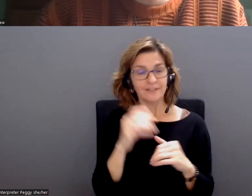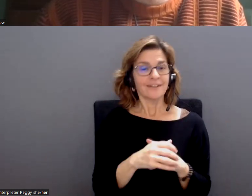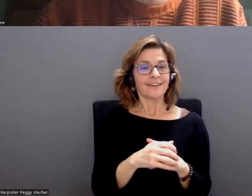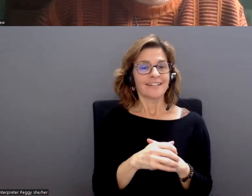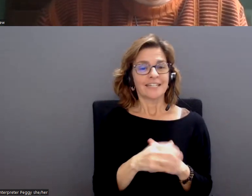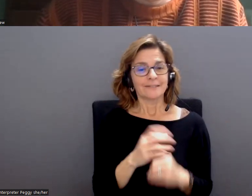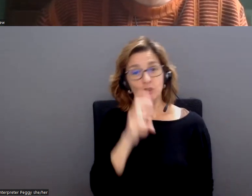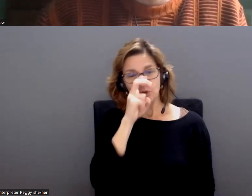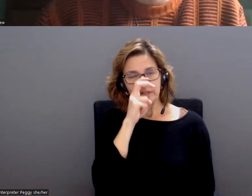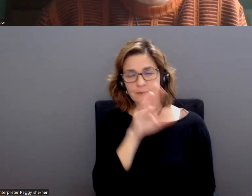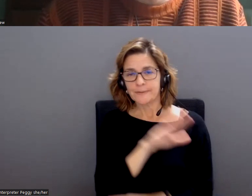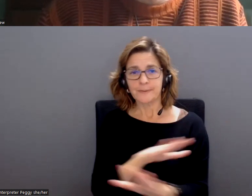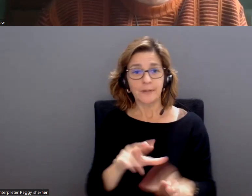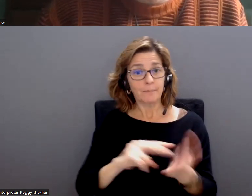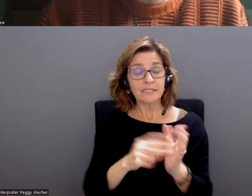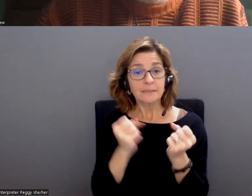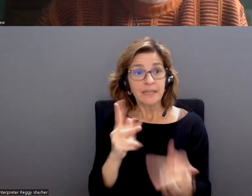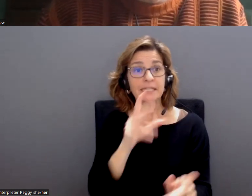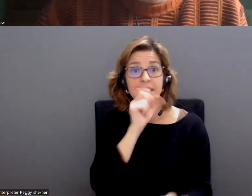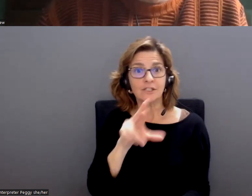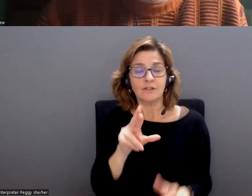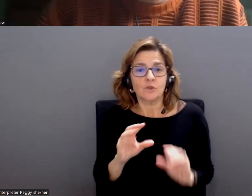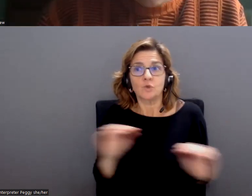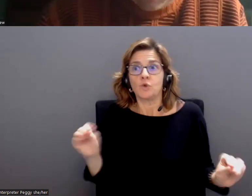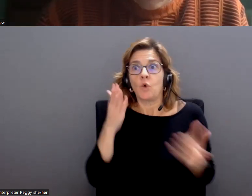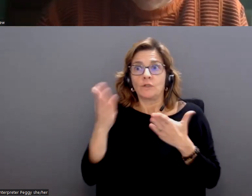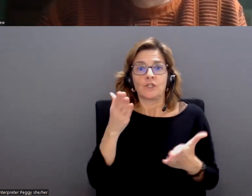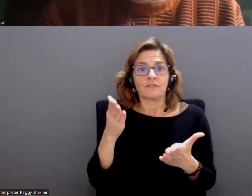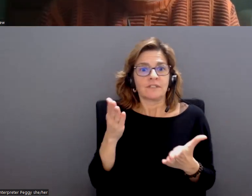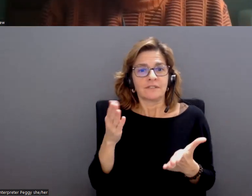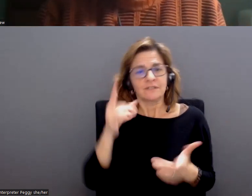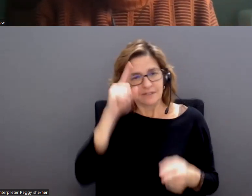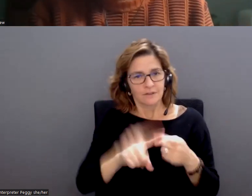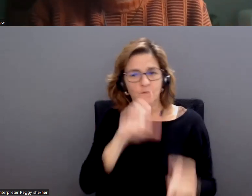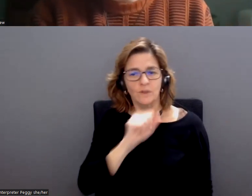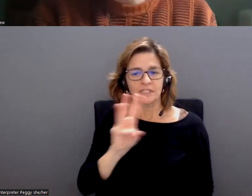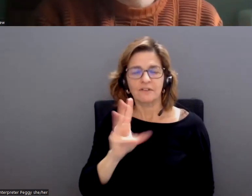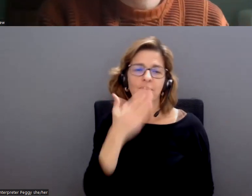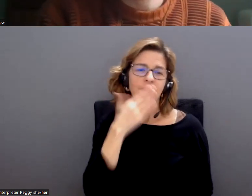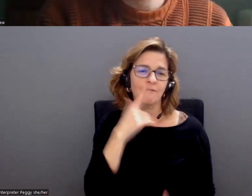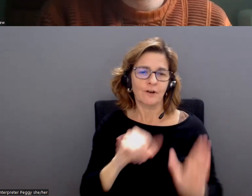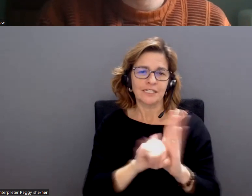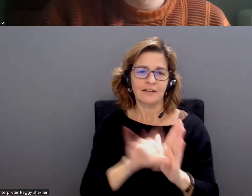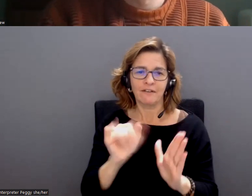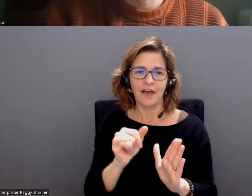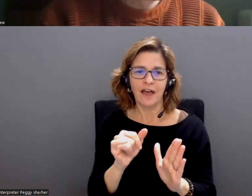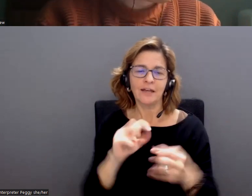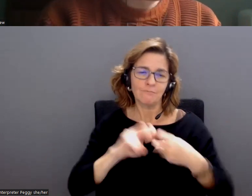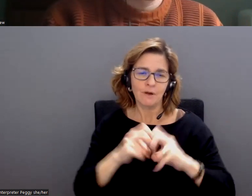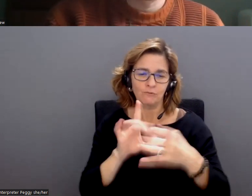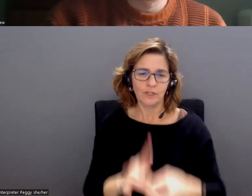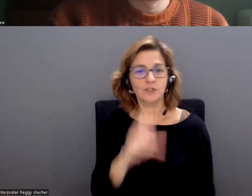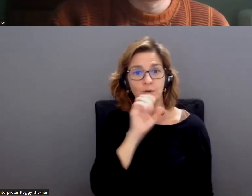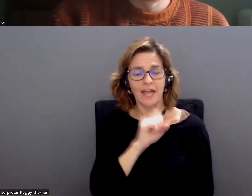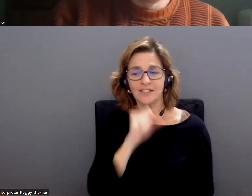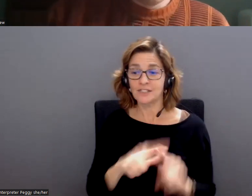lot of seniors going without. So great that you were able to identify that. So we have two quick questions that we're going to get done in